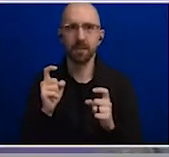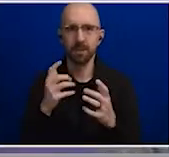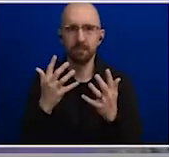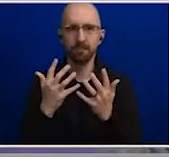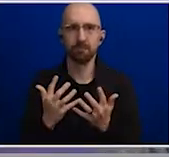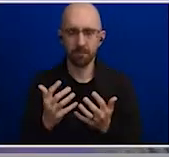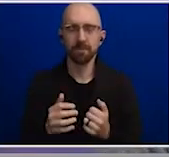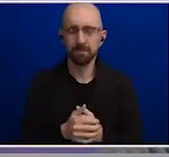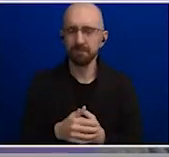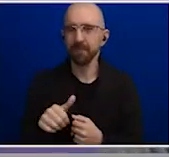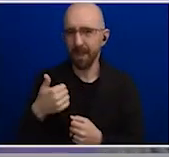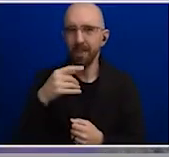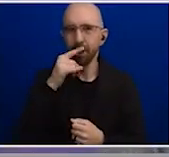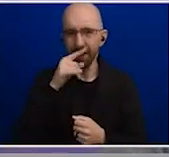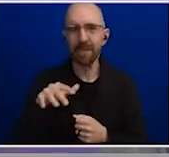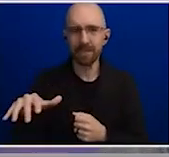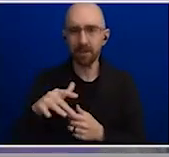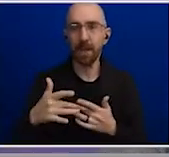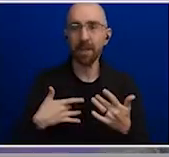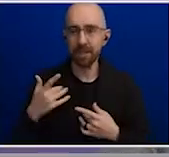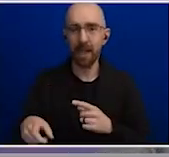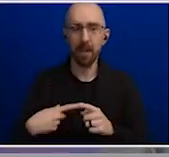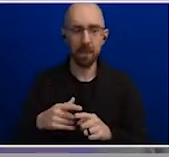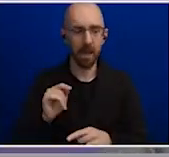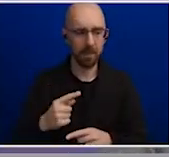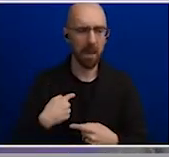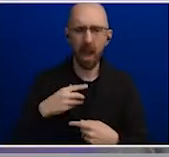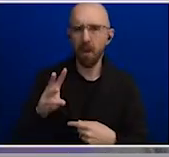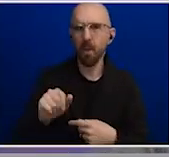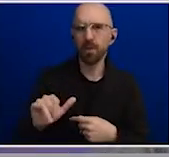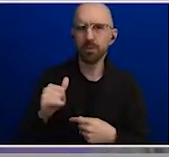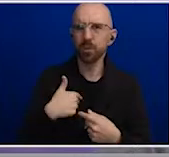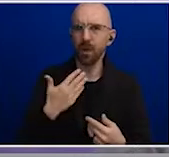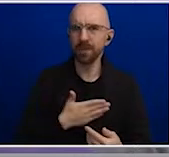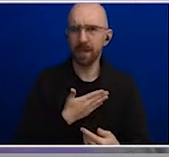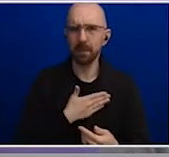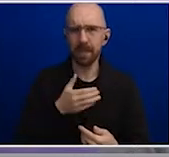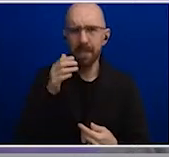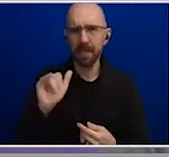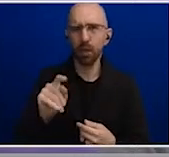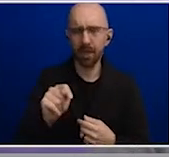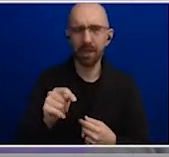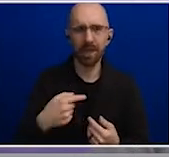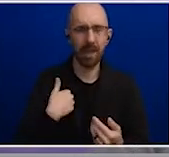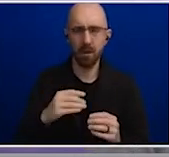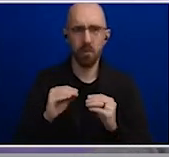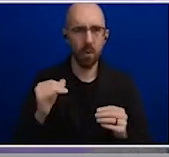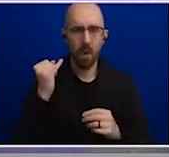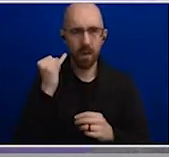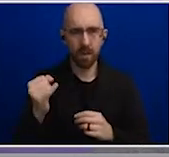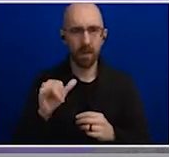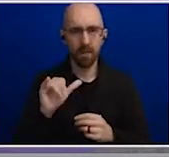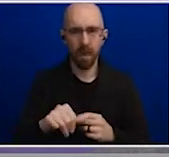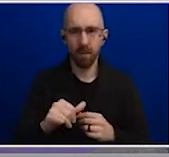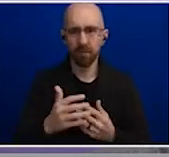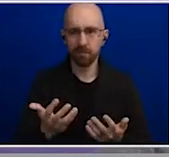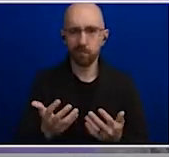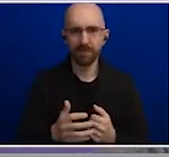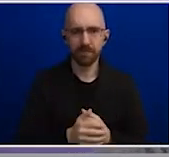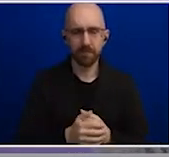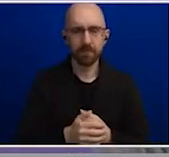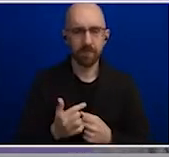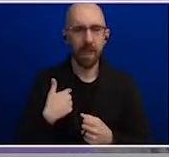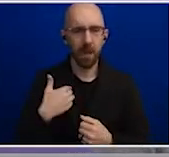they were excited about it, and so was I. I was happy to hear it. I had no idea that, I was made aware of it